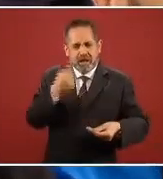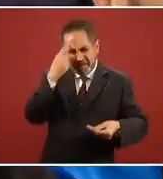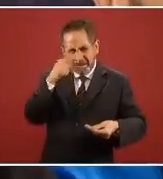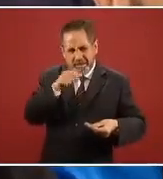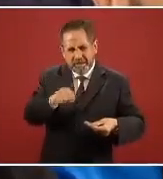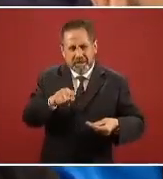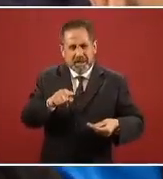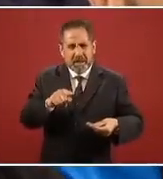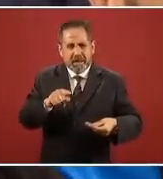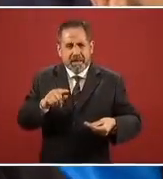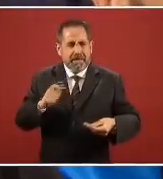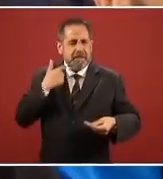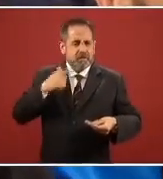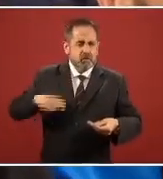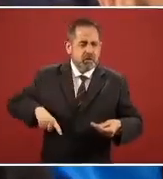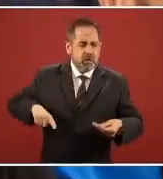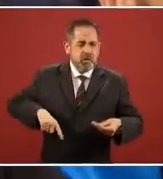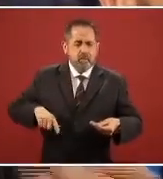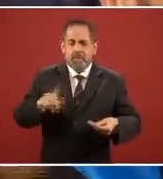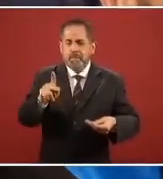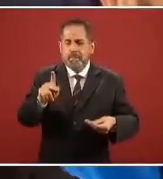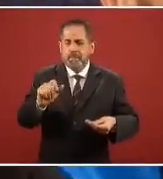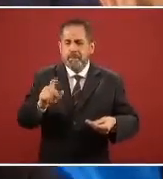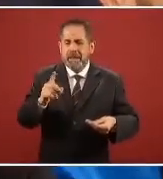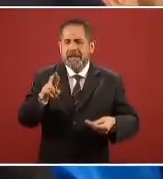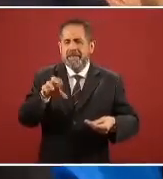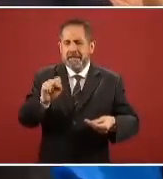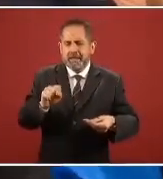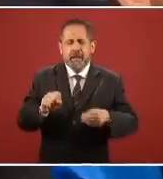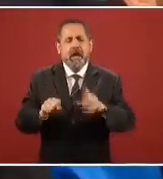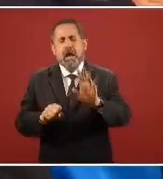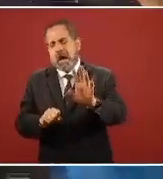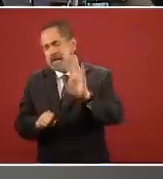al exgobernador Guillermo Padres durante todo el sexenio.